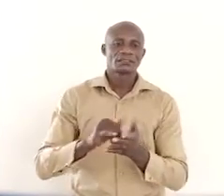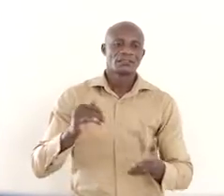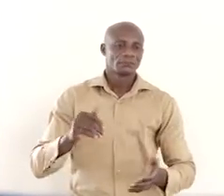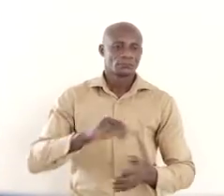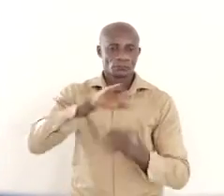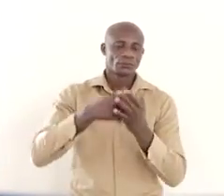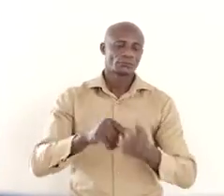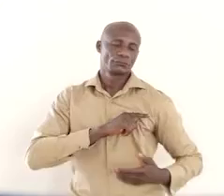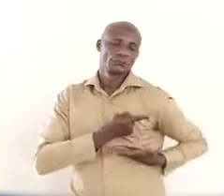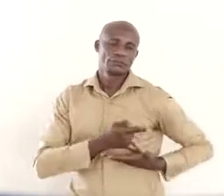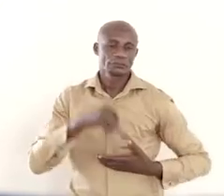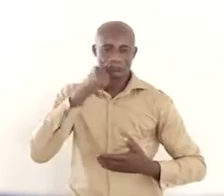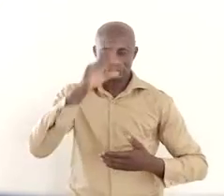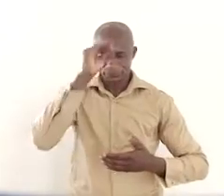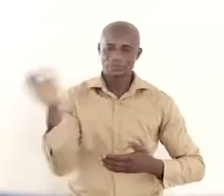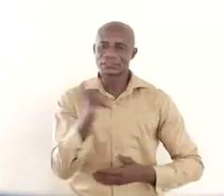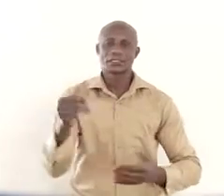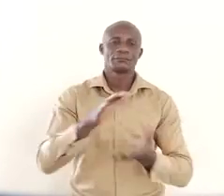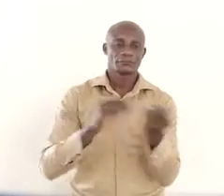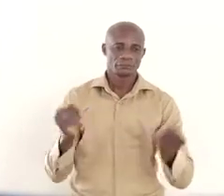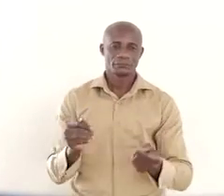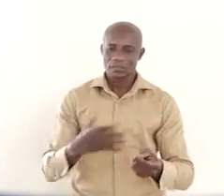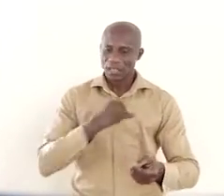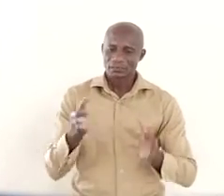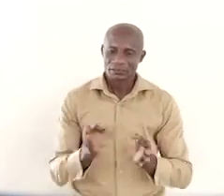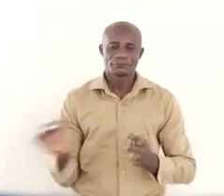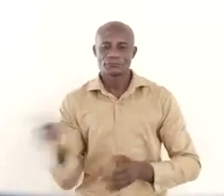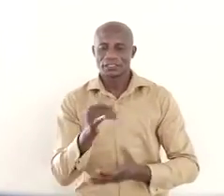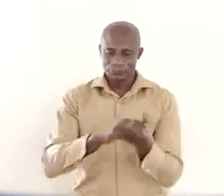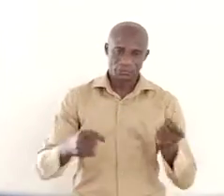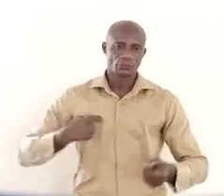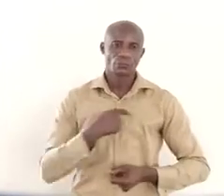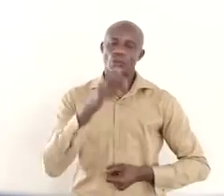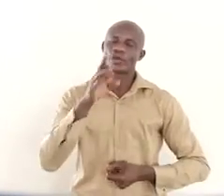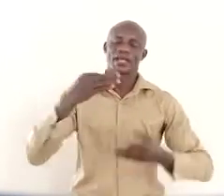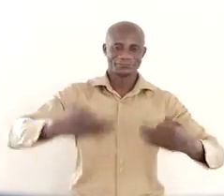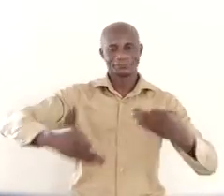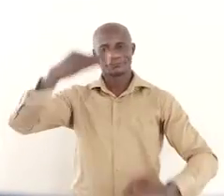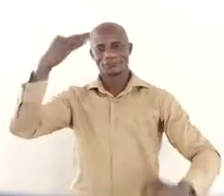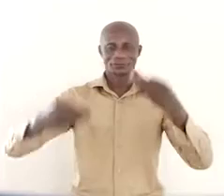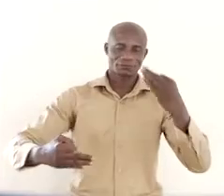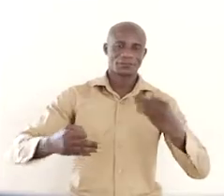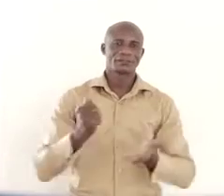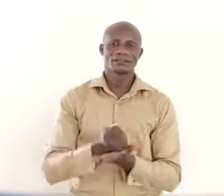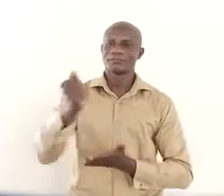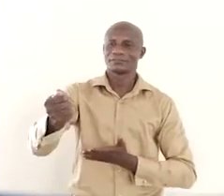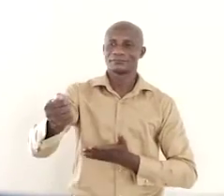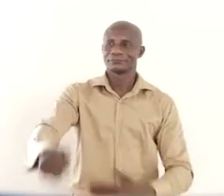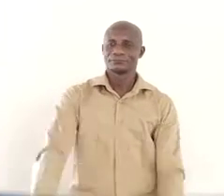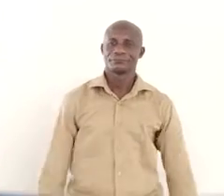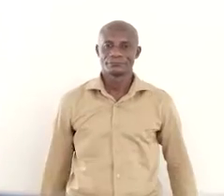guilty men and women that are looking at me, they believe. And if they believe, we are justified. Amen?